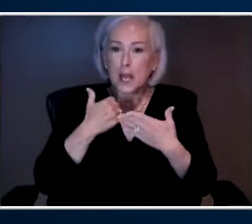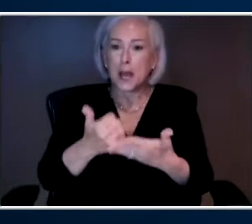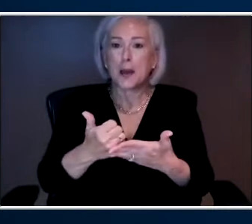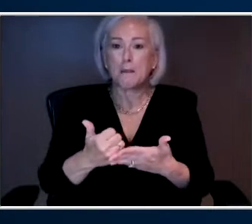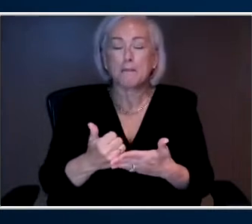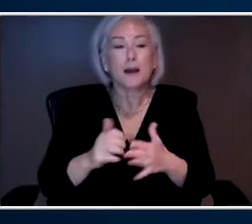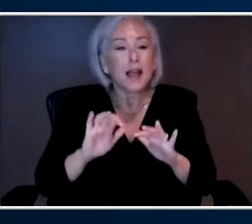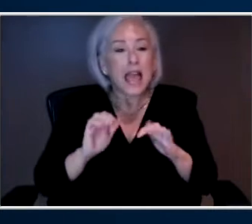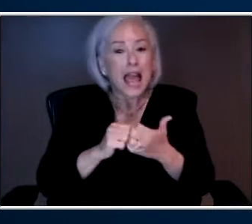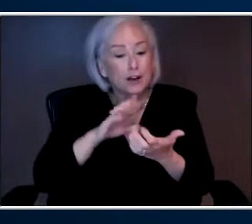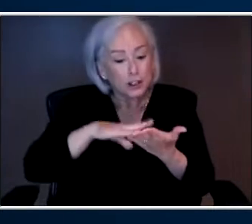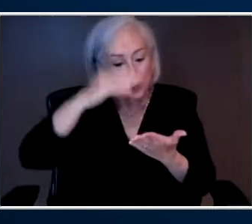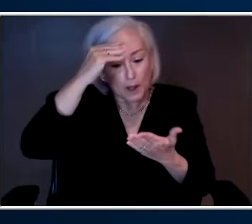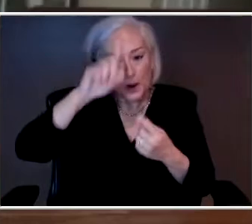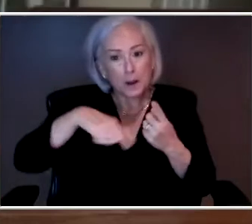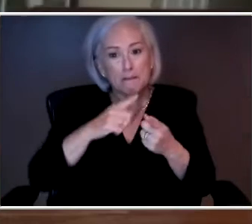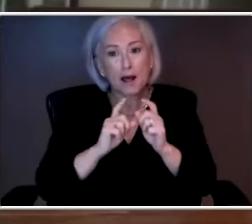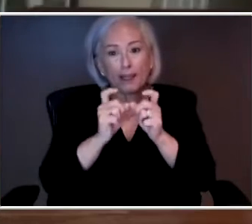Frank's gift?